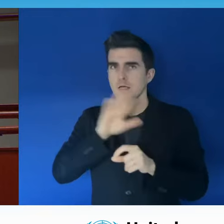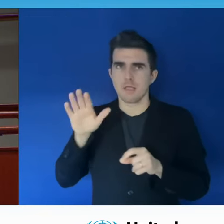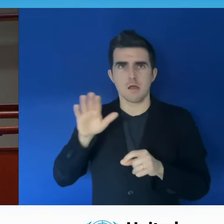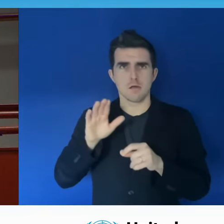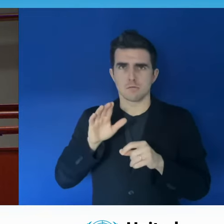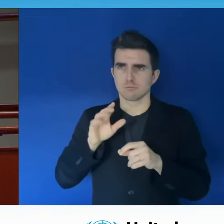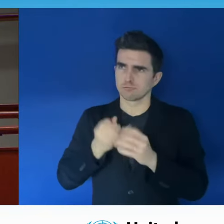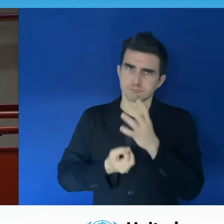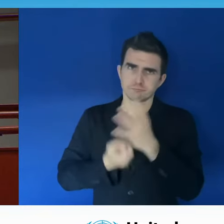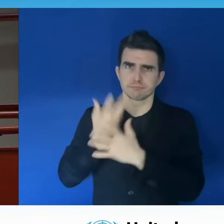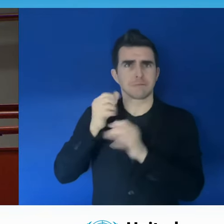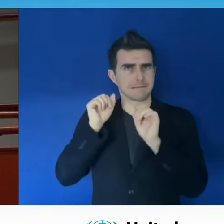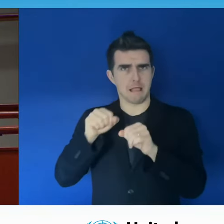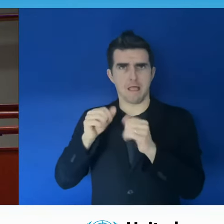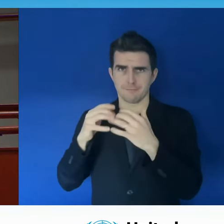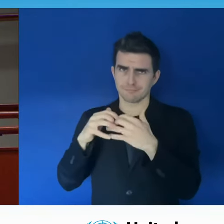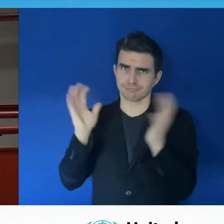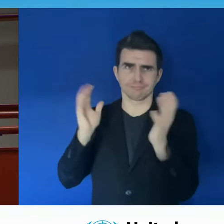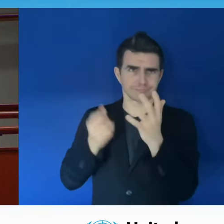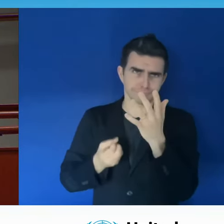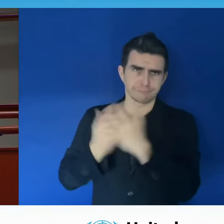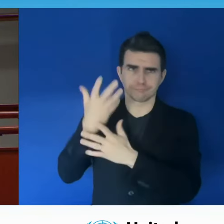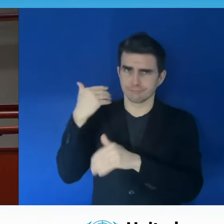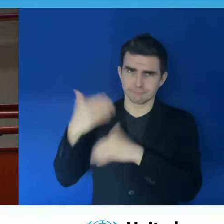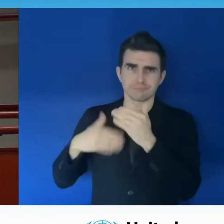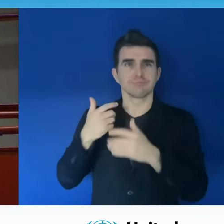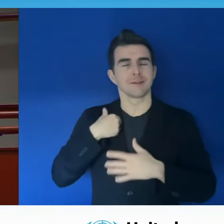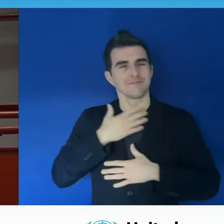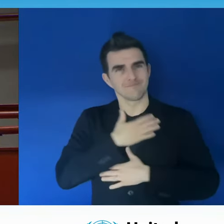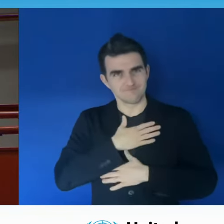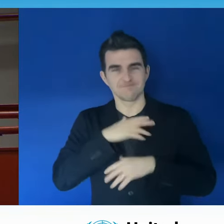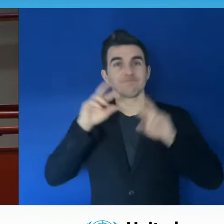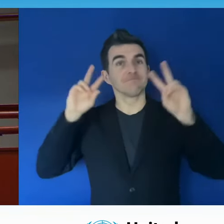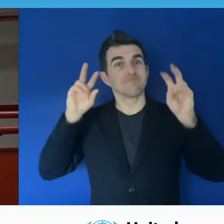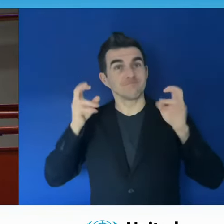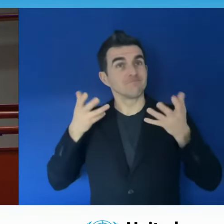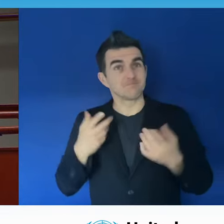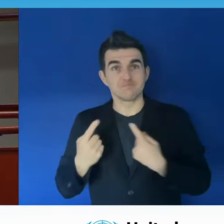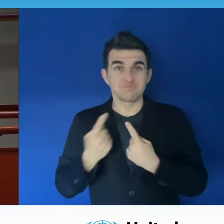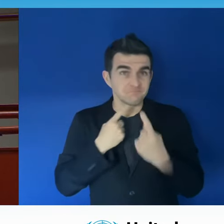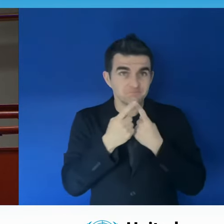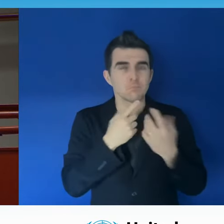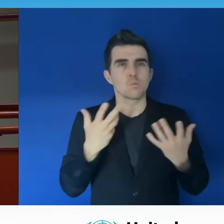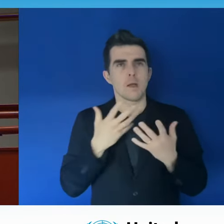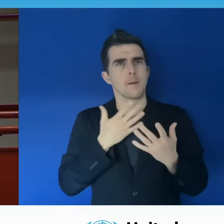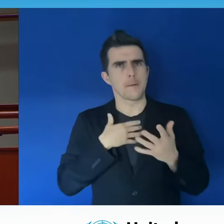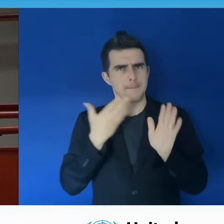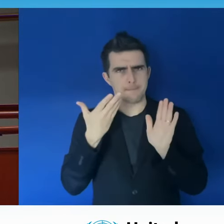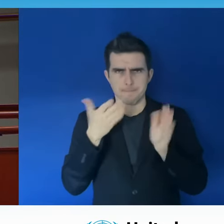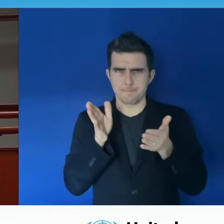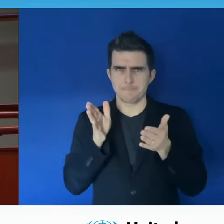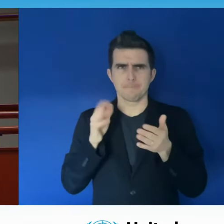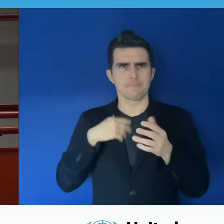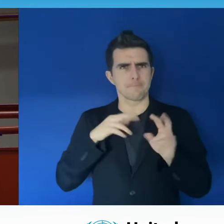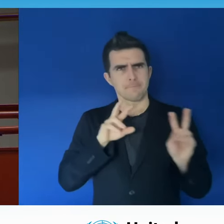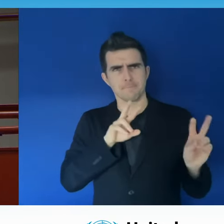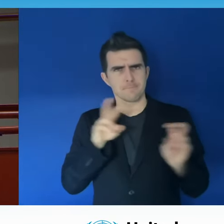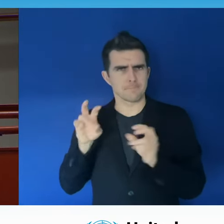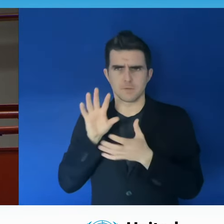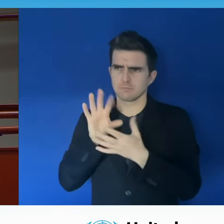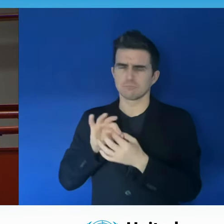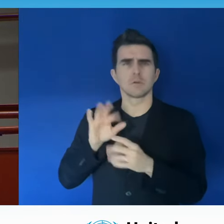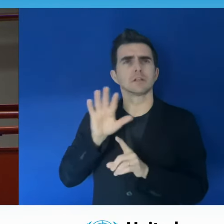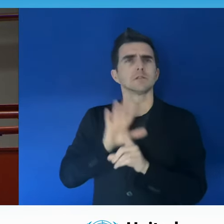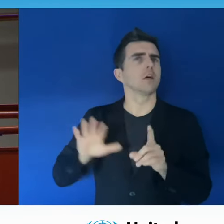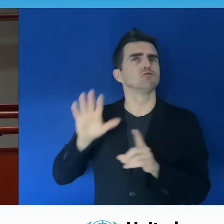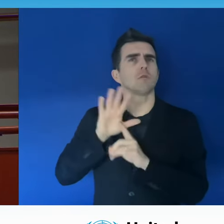towards aligns with the focus of our theme for our National Youth Day that we commemorated on the 21st